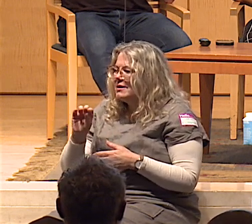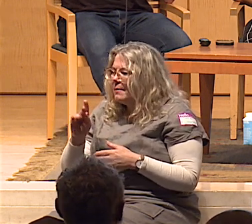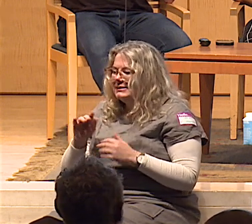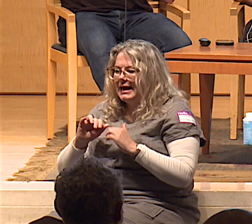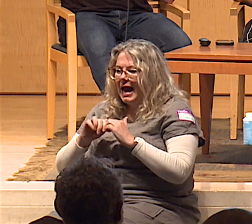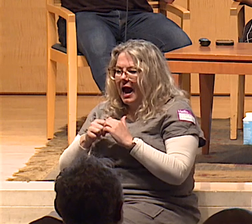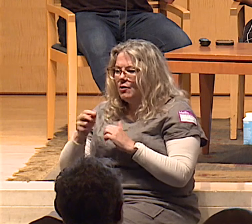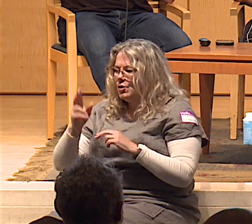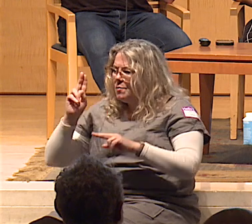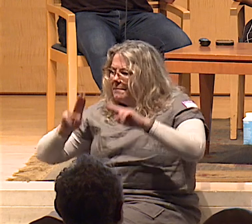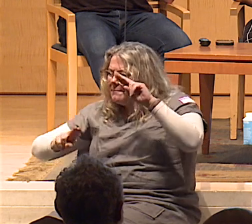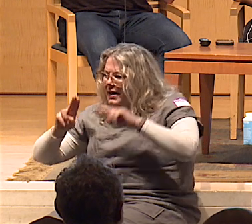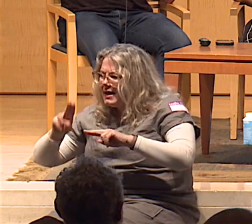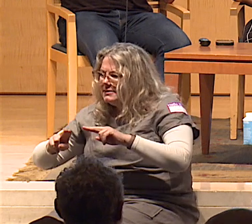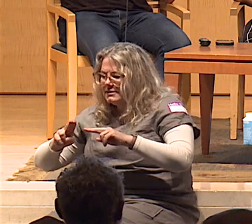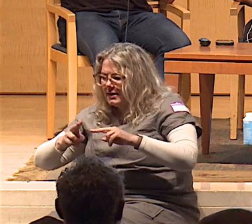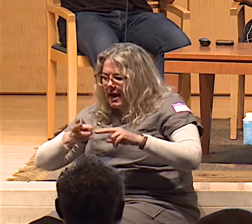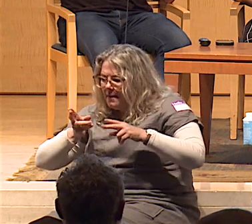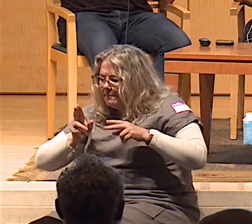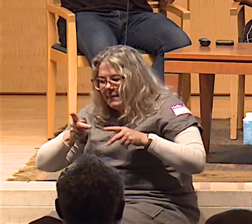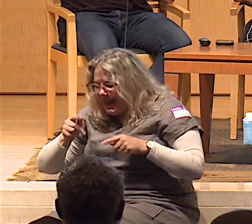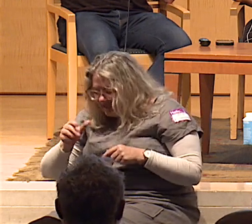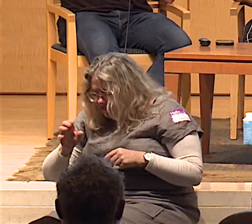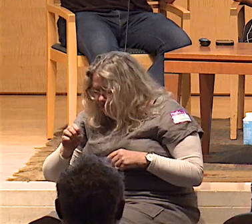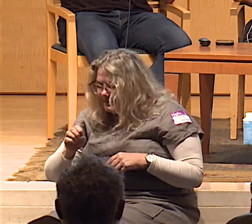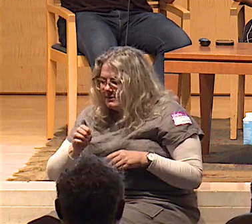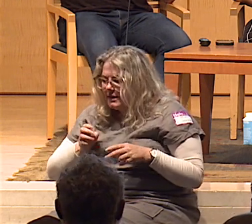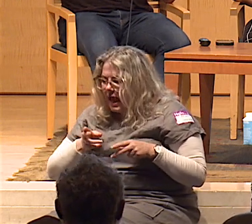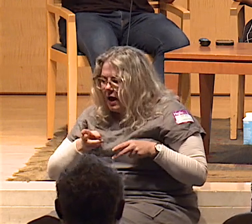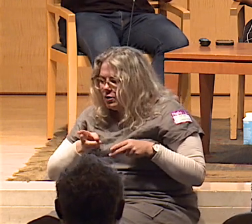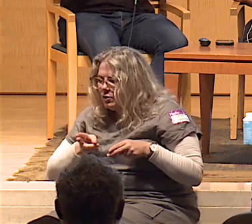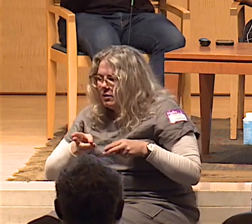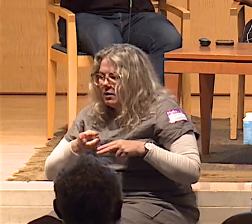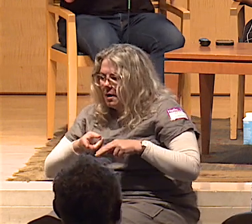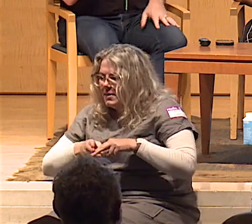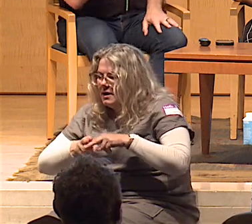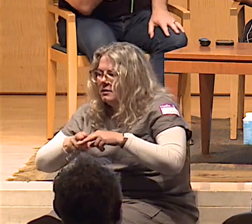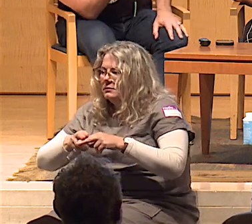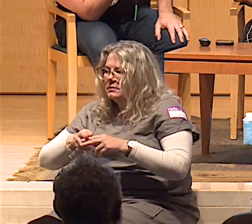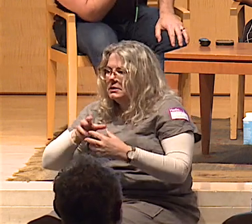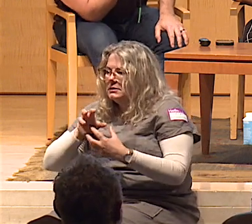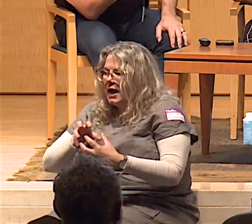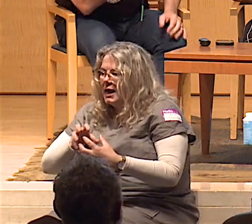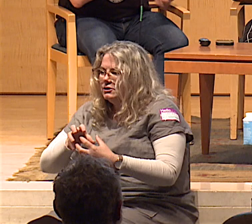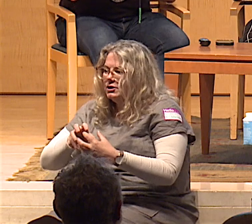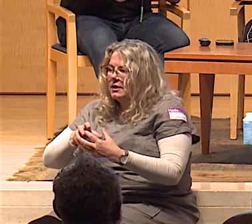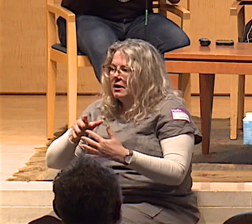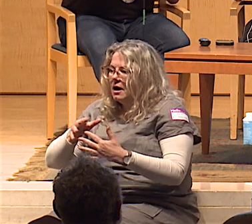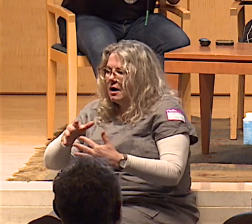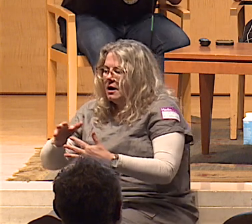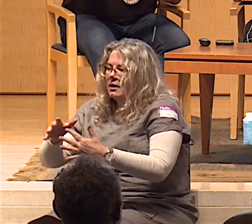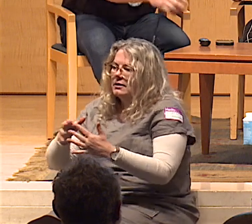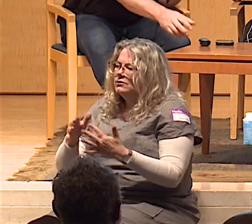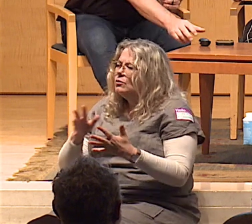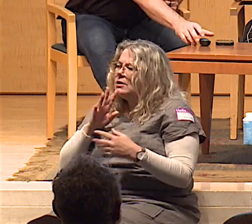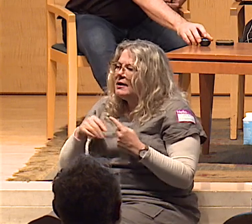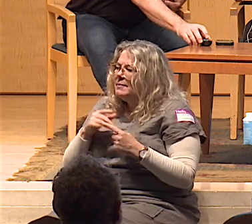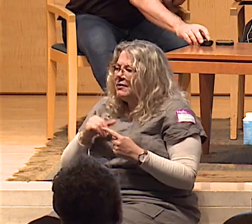of the build of tension and release of tension in the form? And talks about that, some of that.